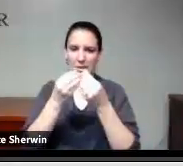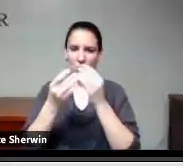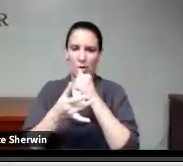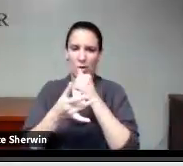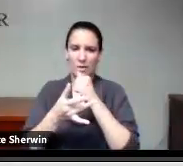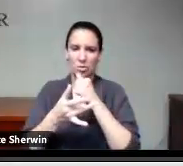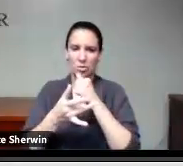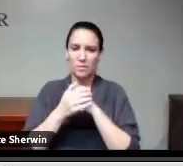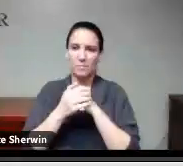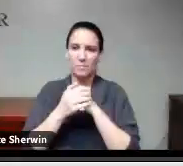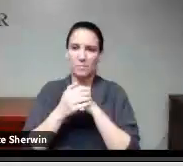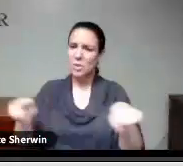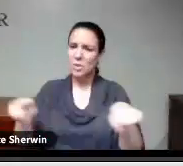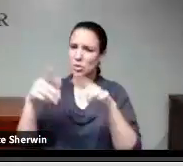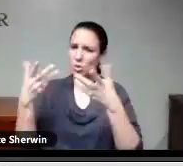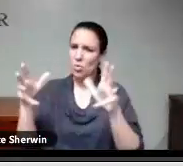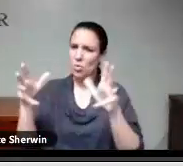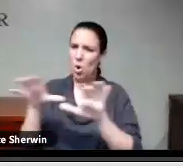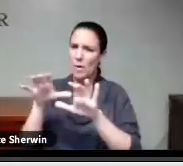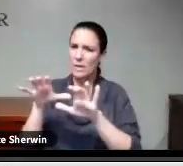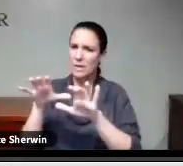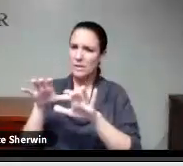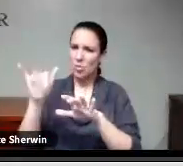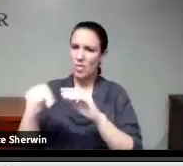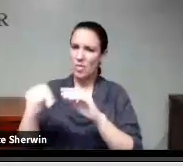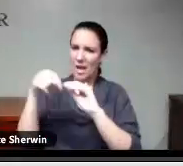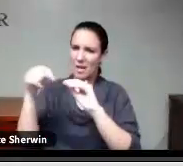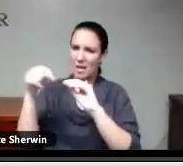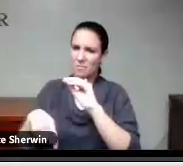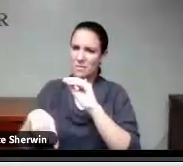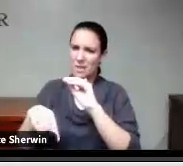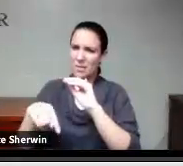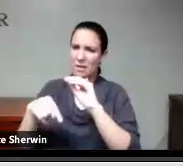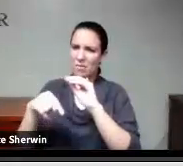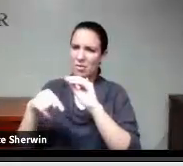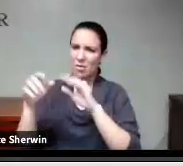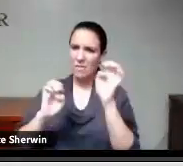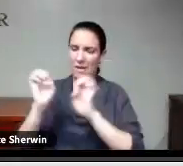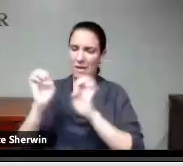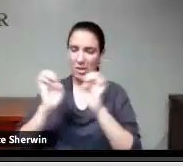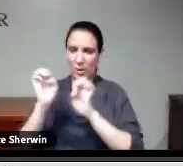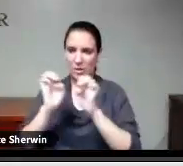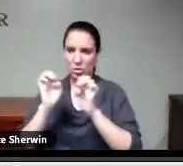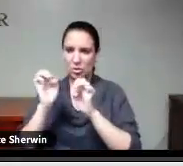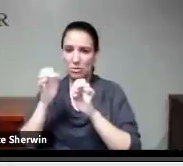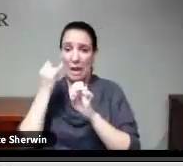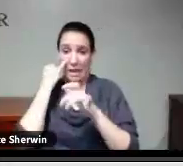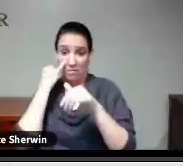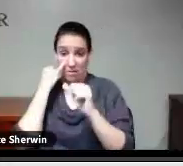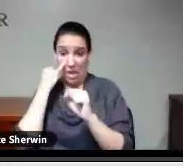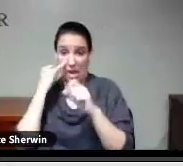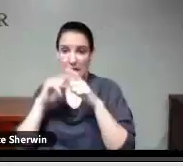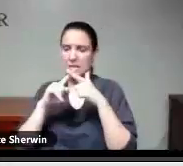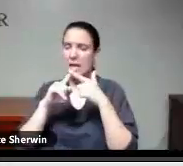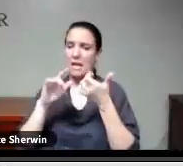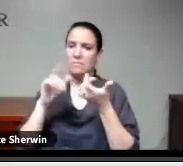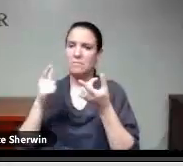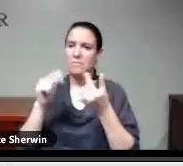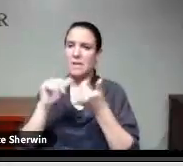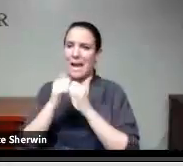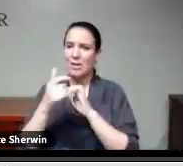any of you already do this deep level of evaluation in your organizations? And if so, how do you do it? Where does it play itself out?